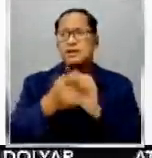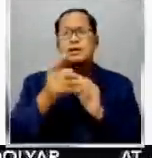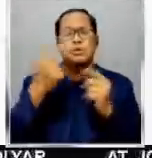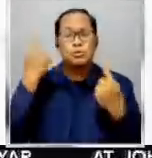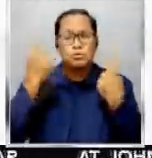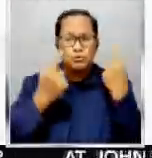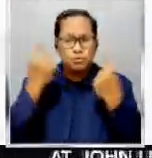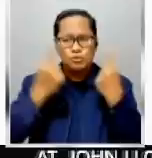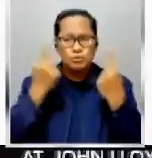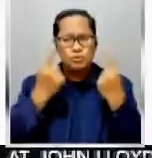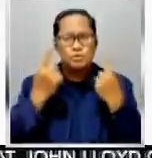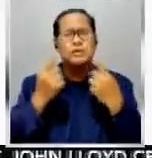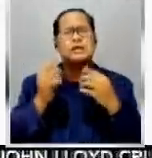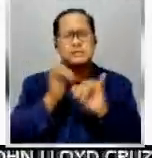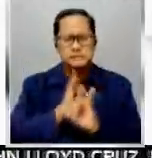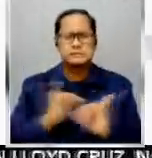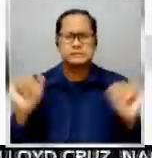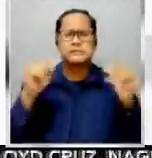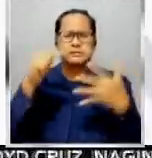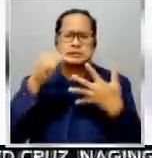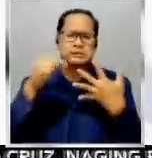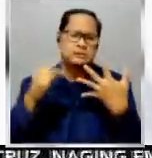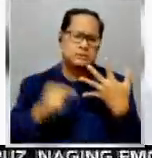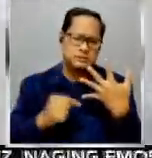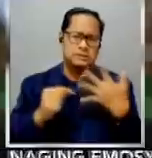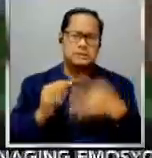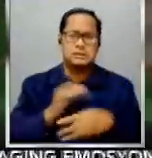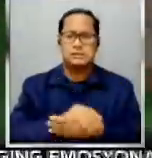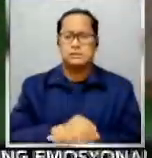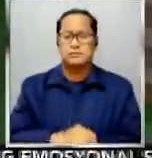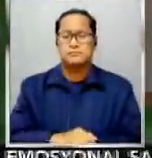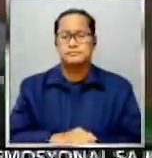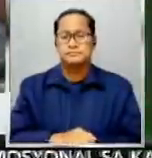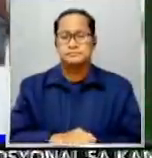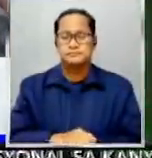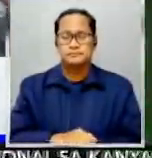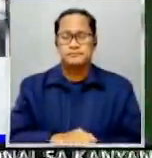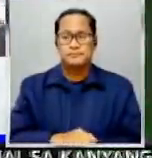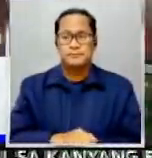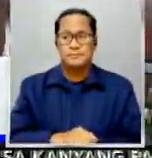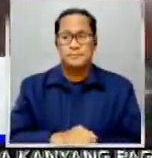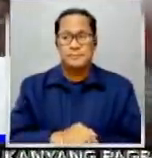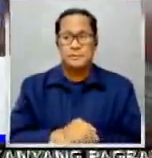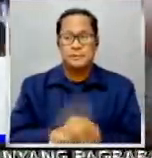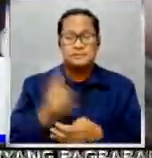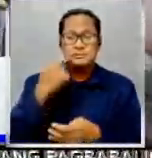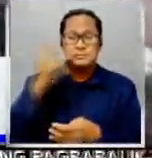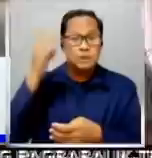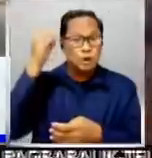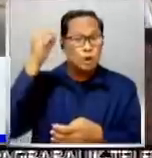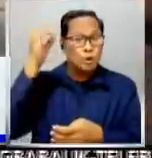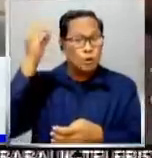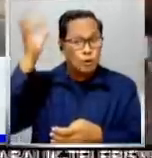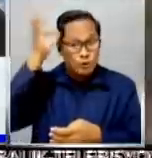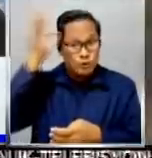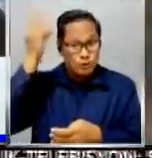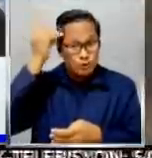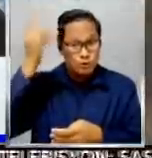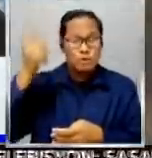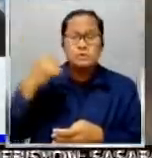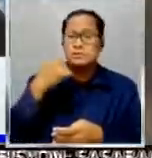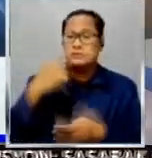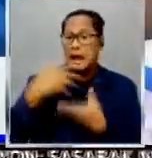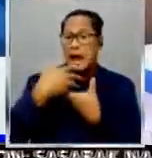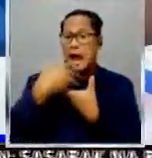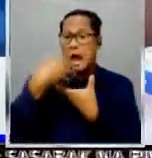also one of the factors. Sabi ni Duque, dahil sa mga spikes sa mga lugar sa labas ng NCR Plus,